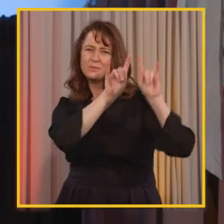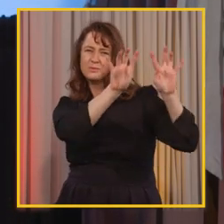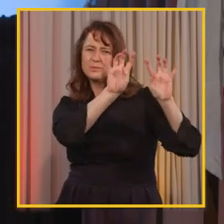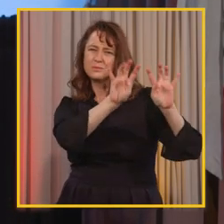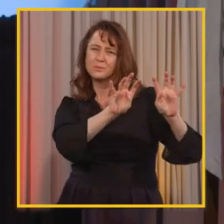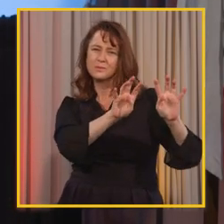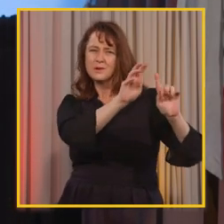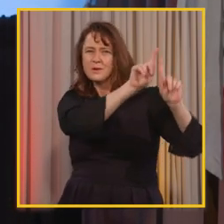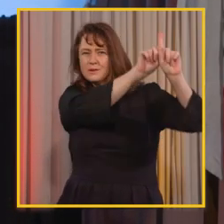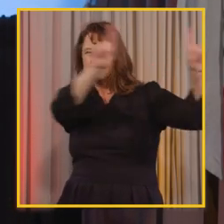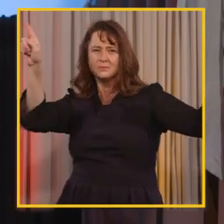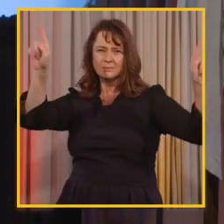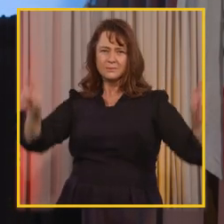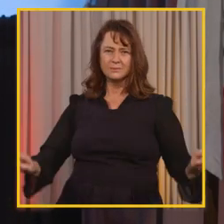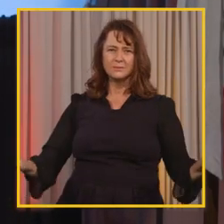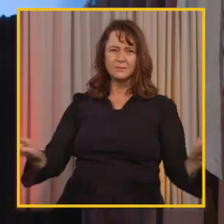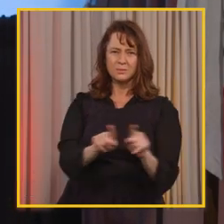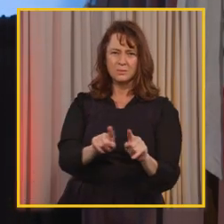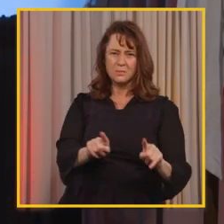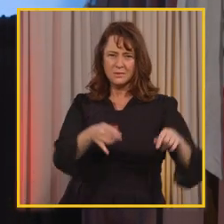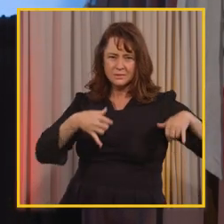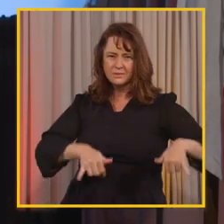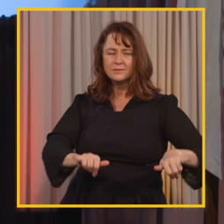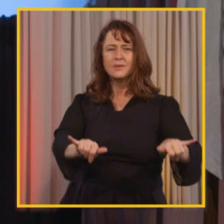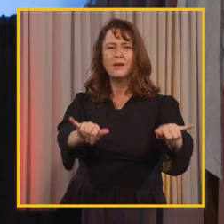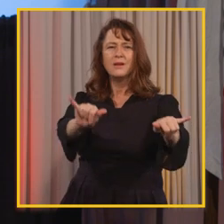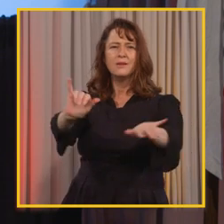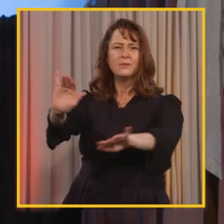star-spangled banner yet